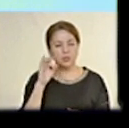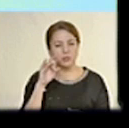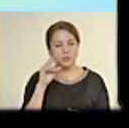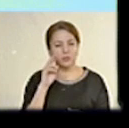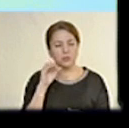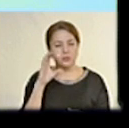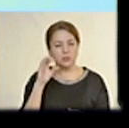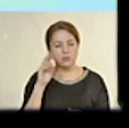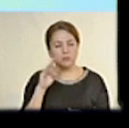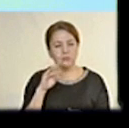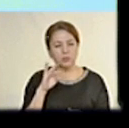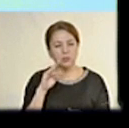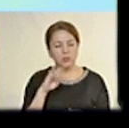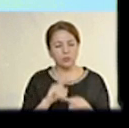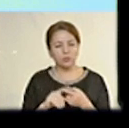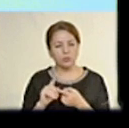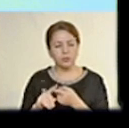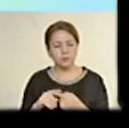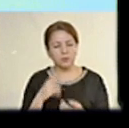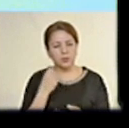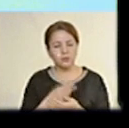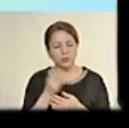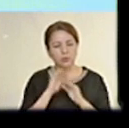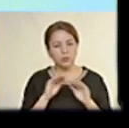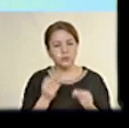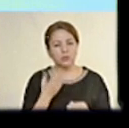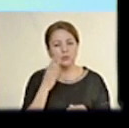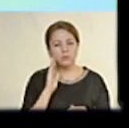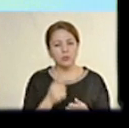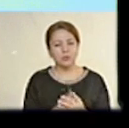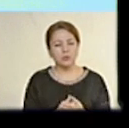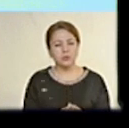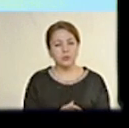qismimizga qo'shganimizda aziz o'quvchilar nechiga teng ekan?